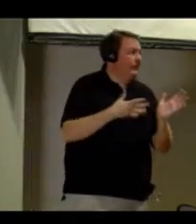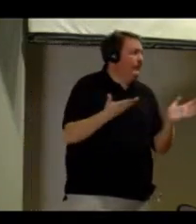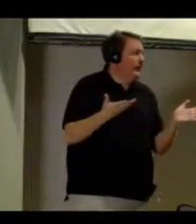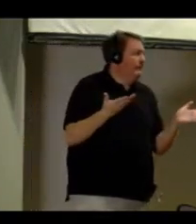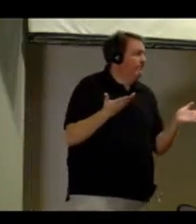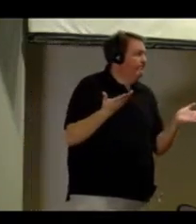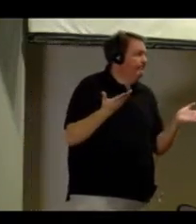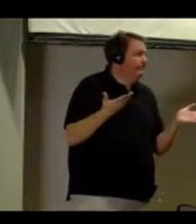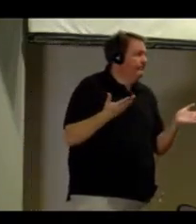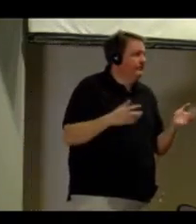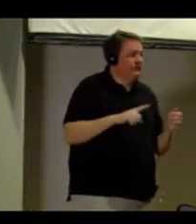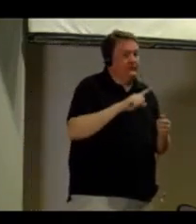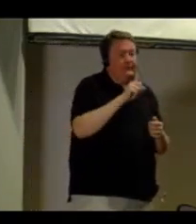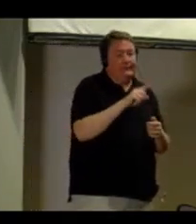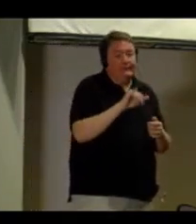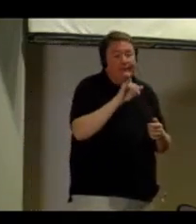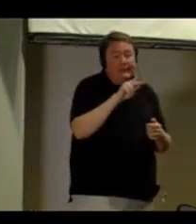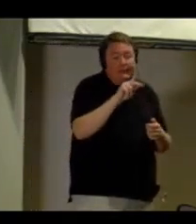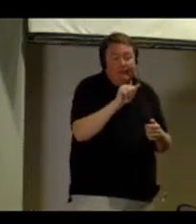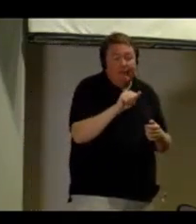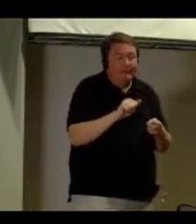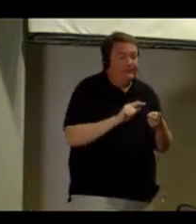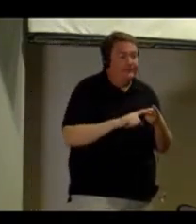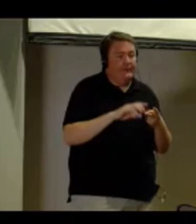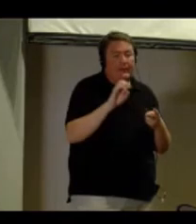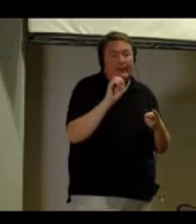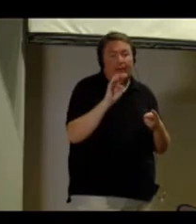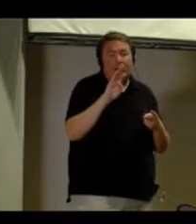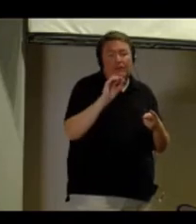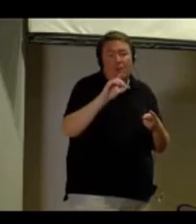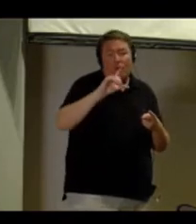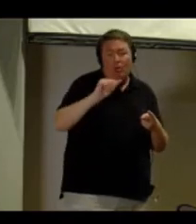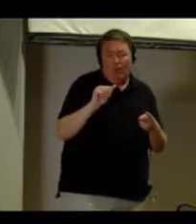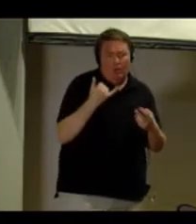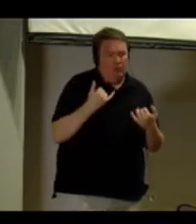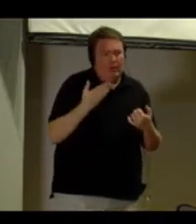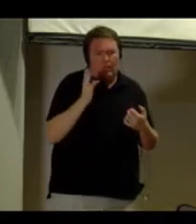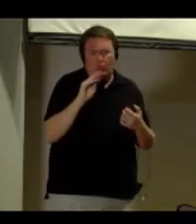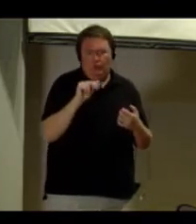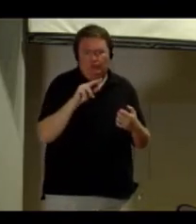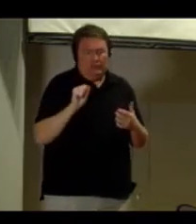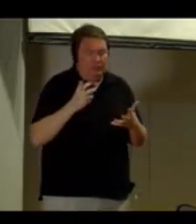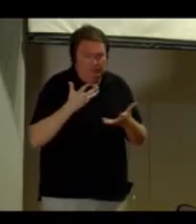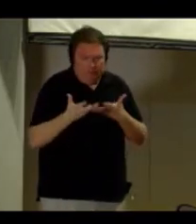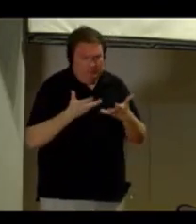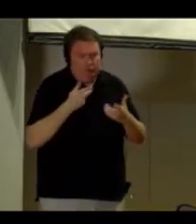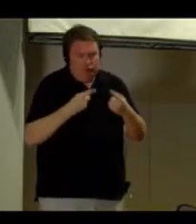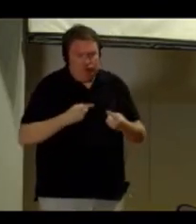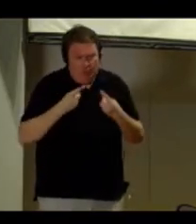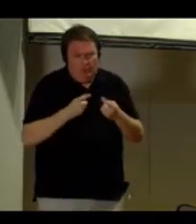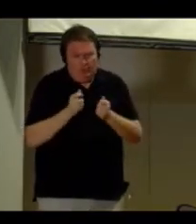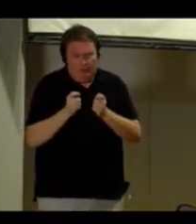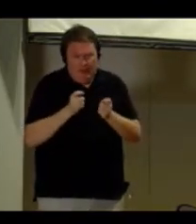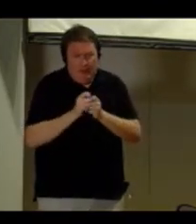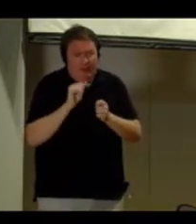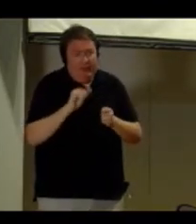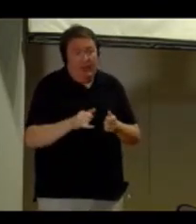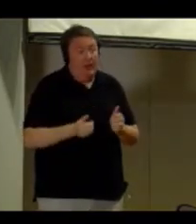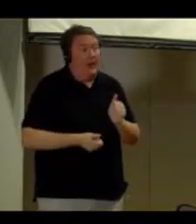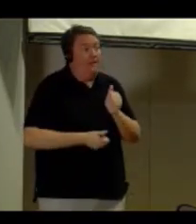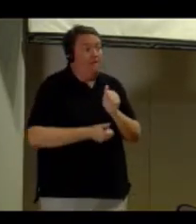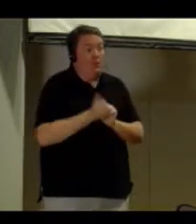things like Zika and Ebola and things like that. Very hard for humans to deal with at the moment. The information on those diseases is typically